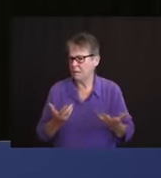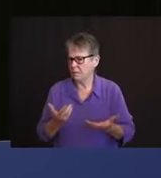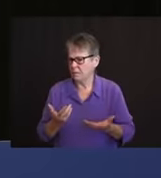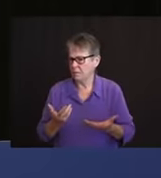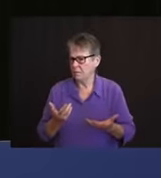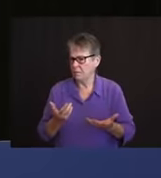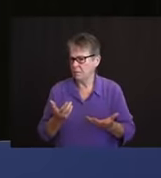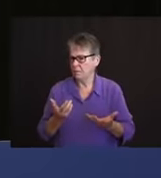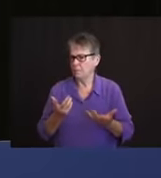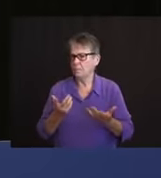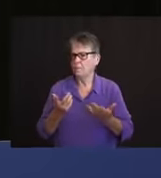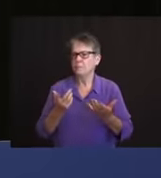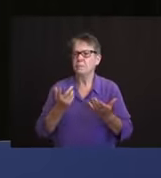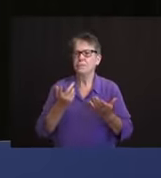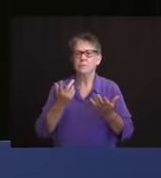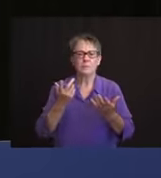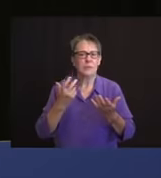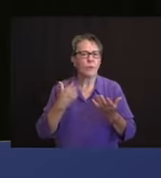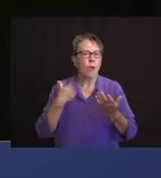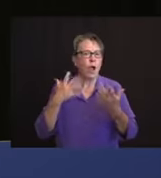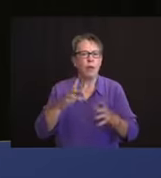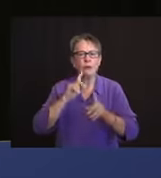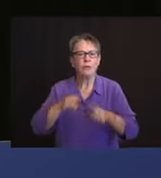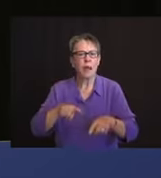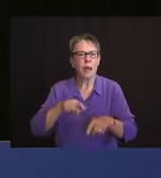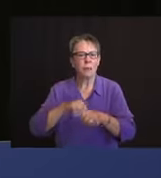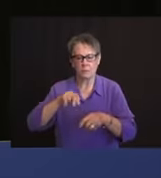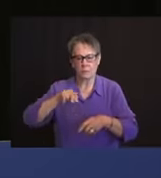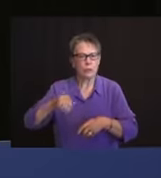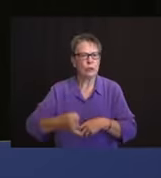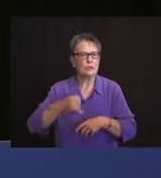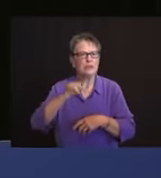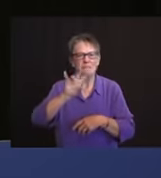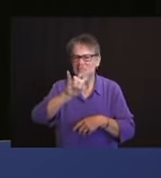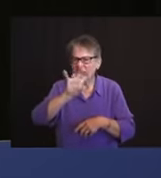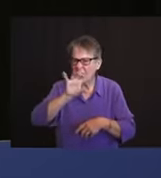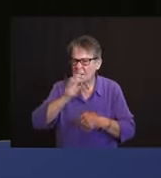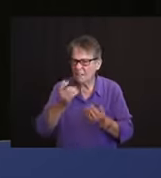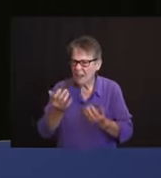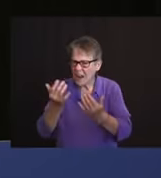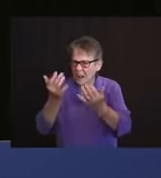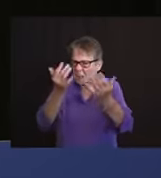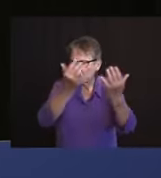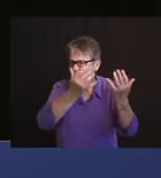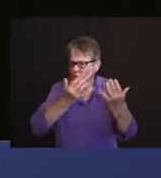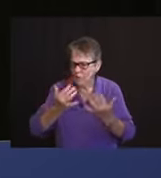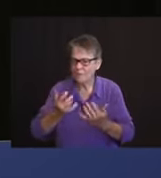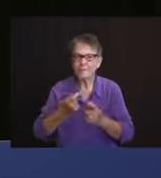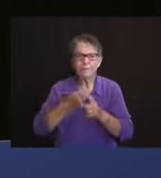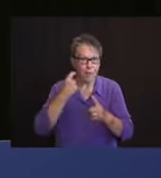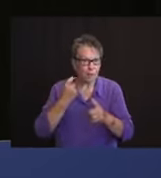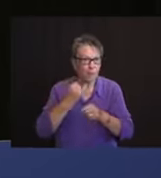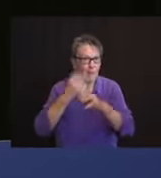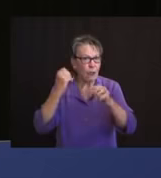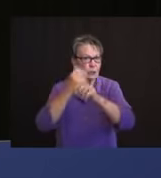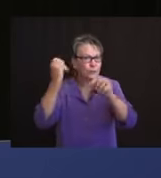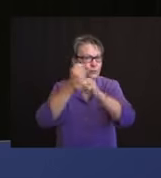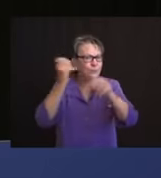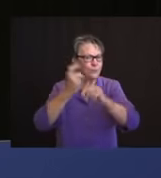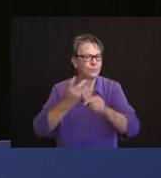hot out there, and just as a reminder that they are illegal and should only be done by those permitted